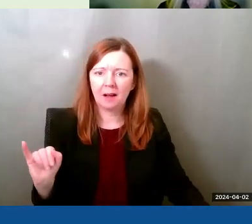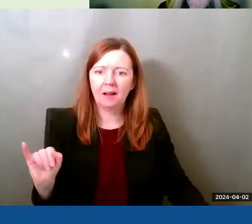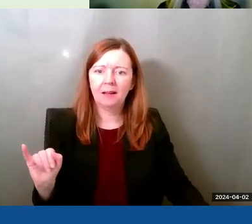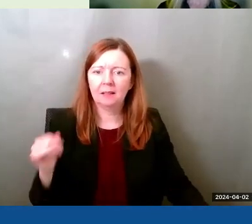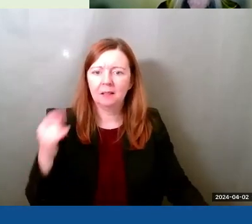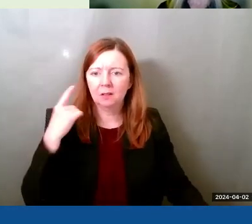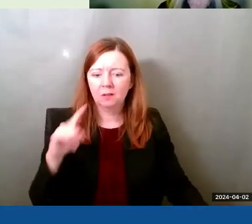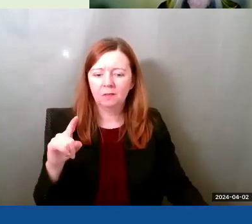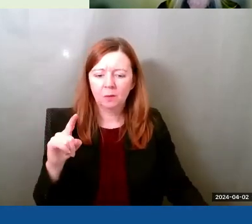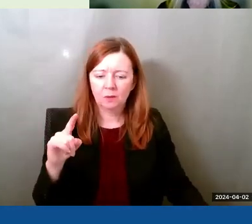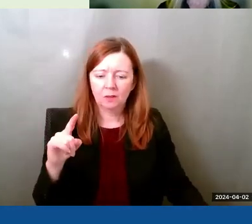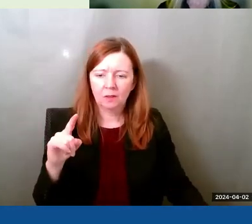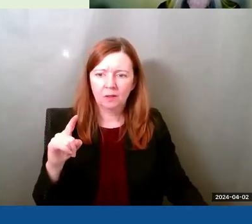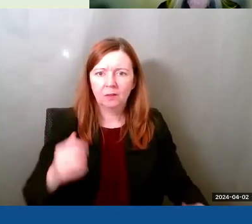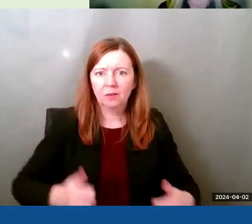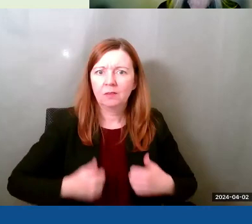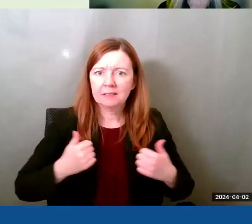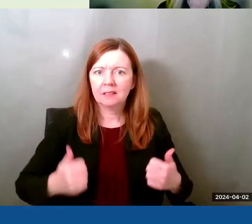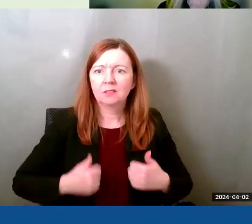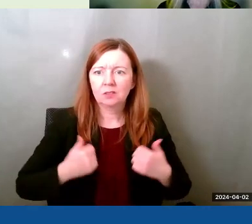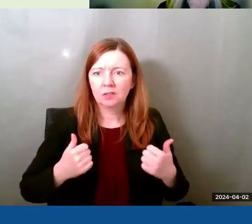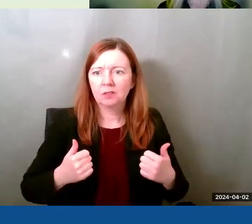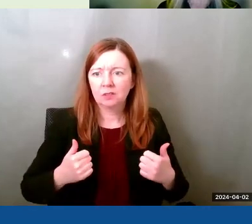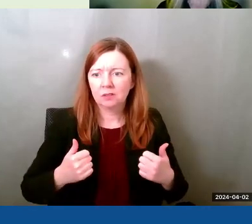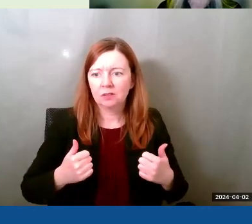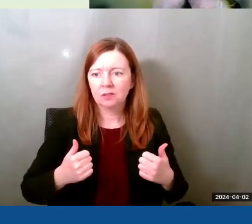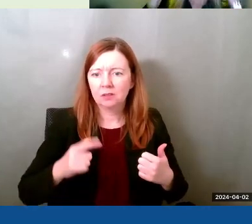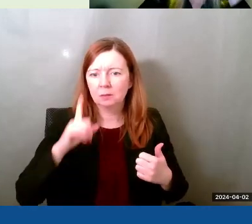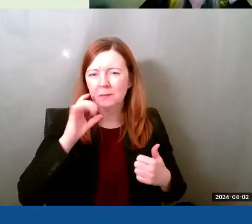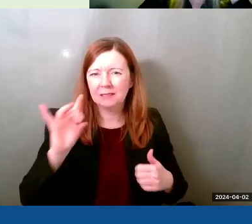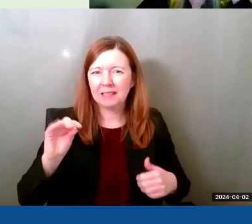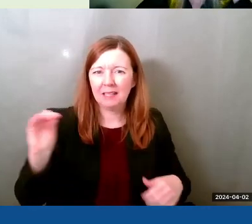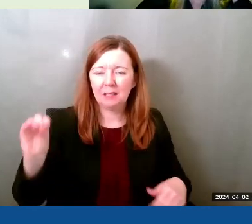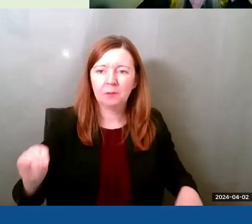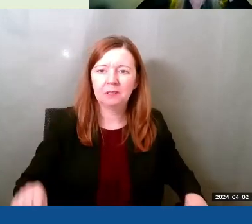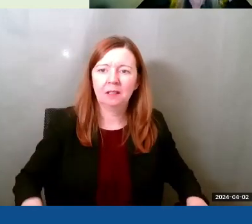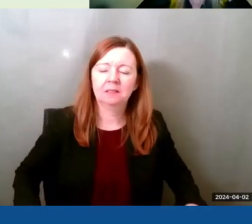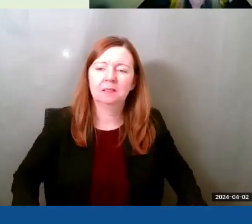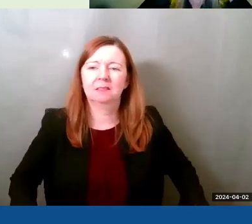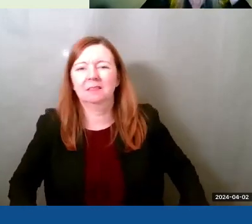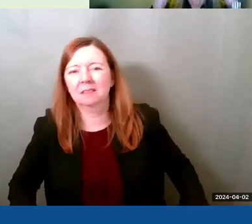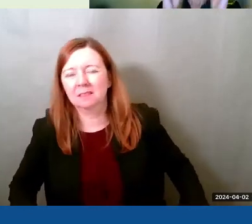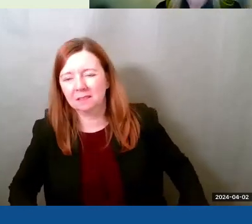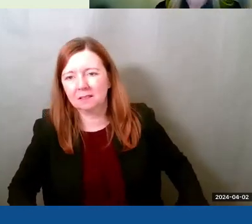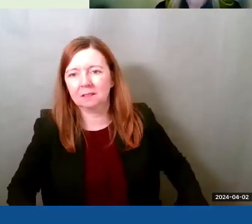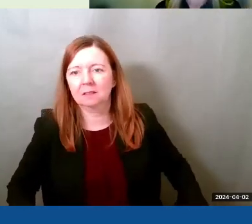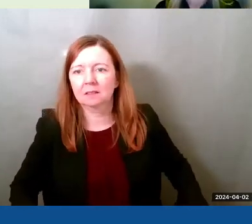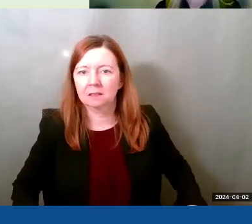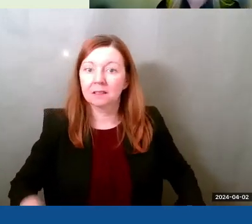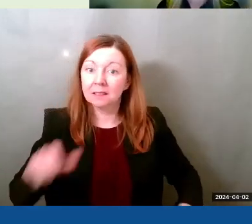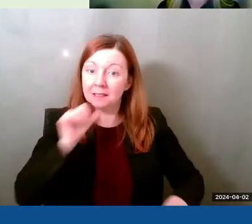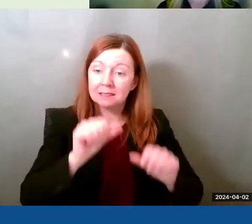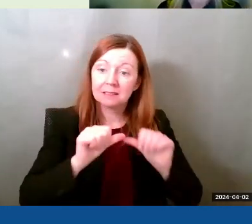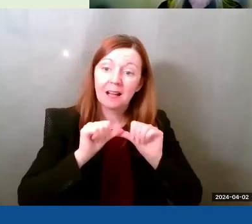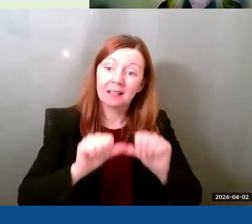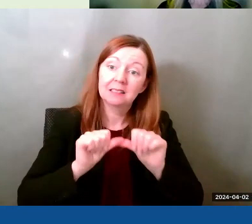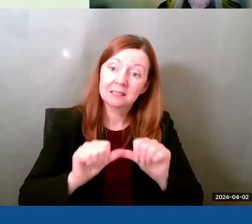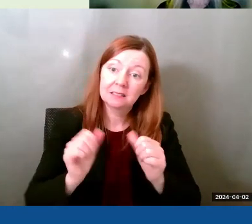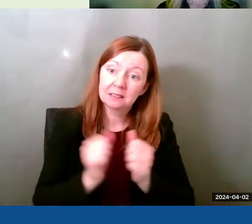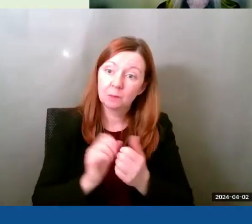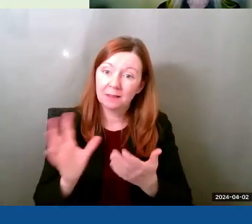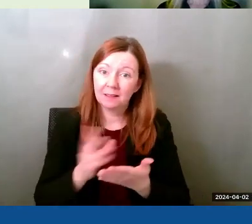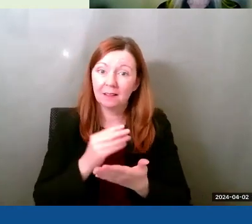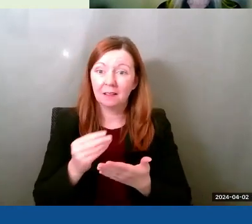for the residential, because 80% is maybe not consistent with the incomes of